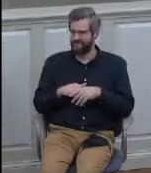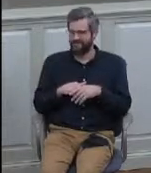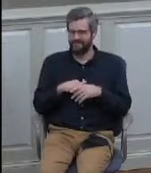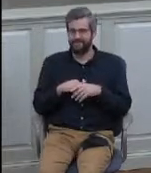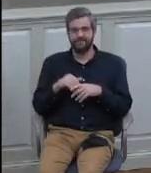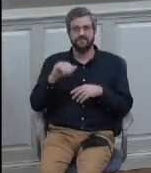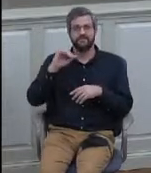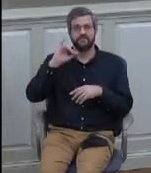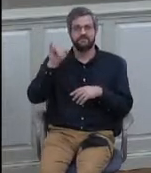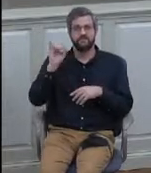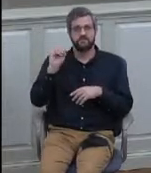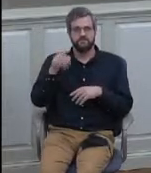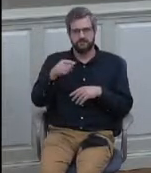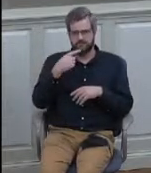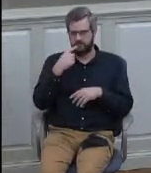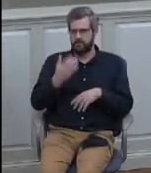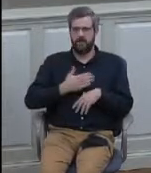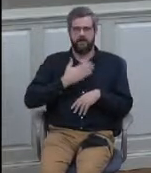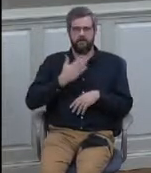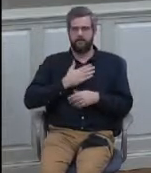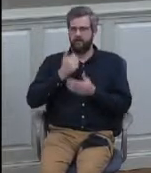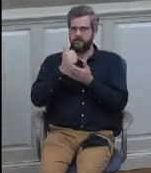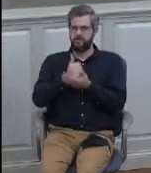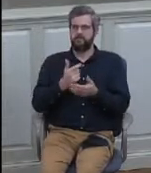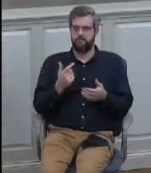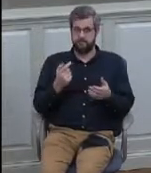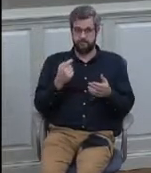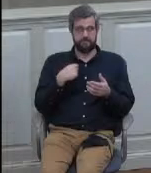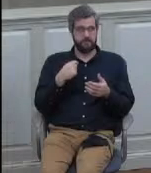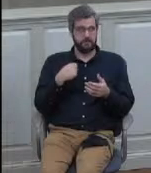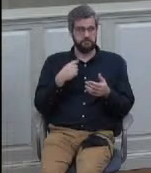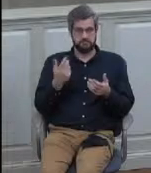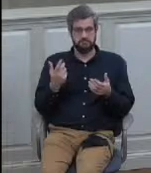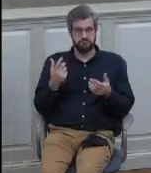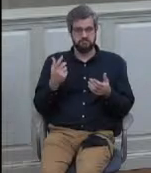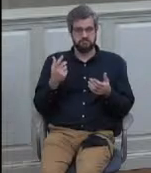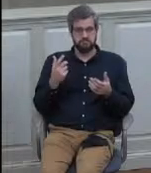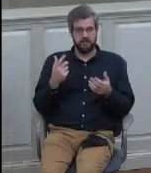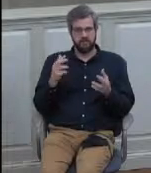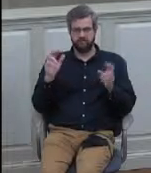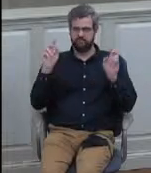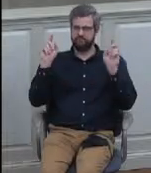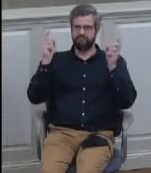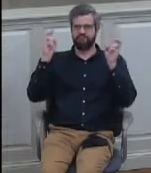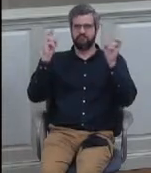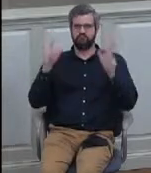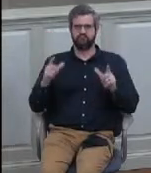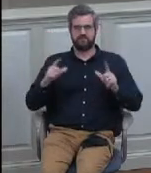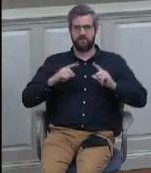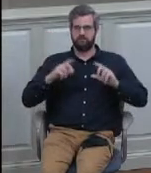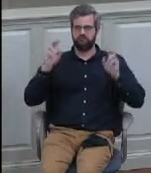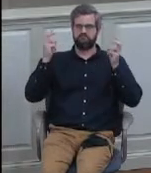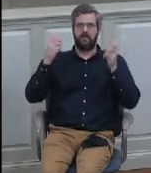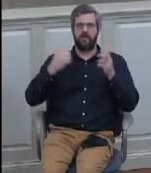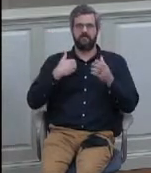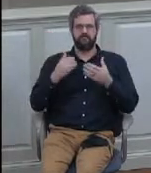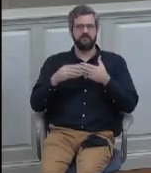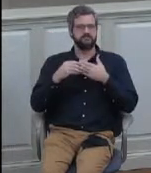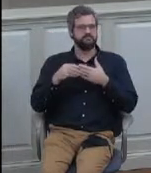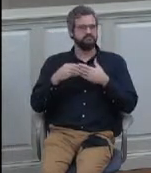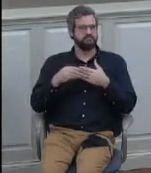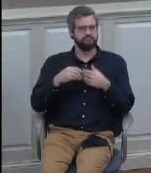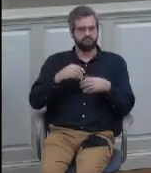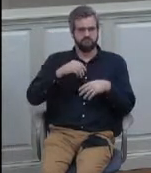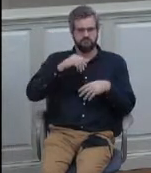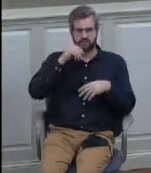Well, I'd be happy to help. And I'm essentially pretty much retired, so I have some flexibility. I don't have to get